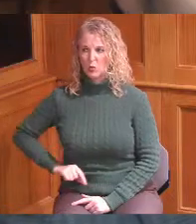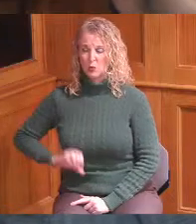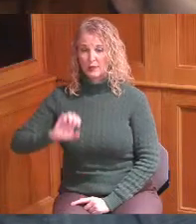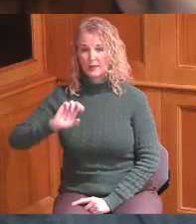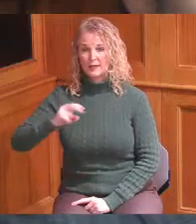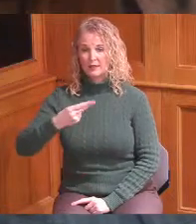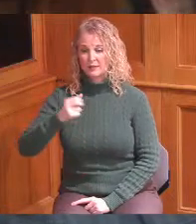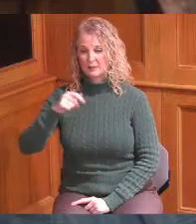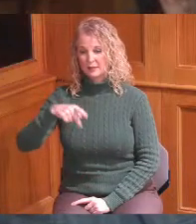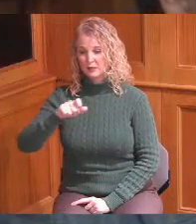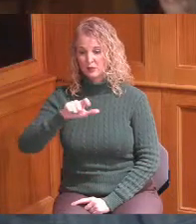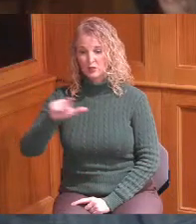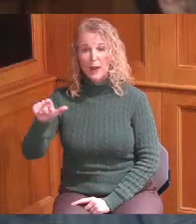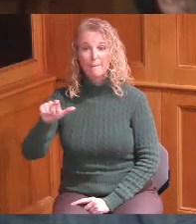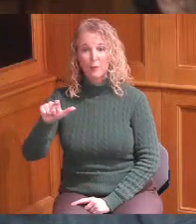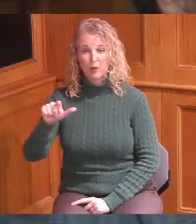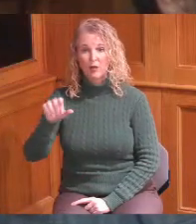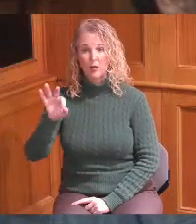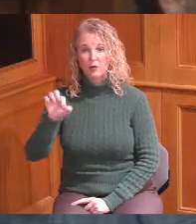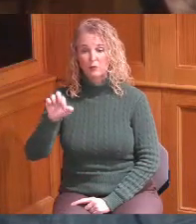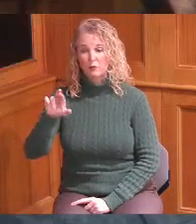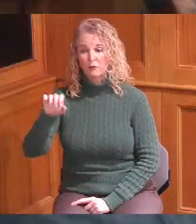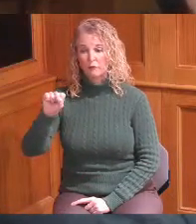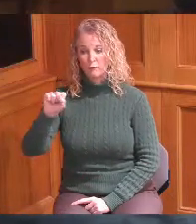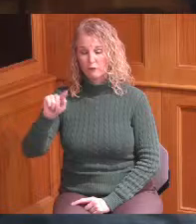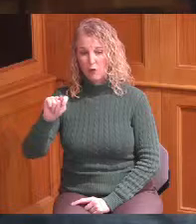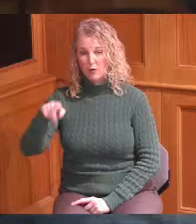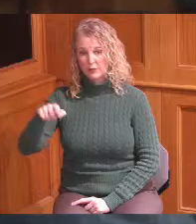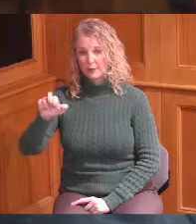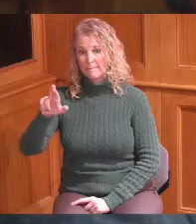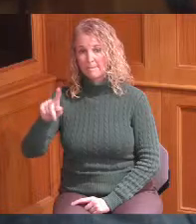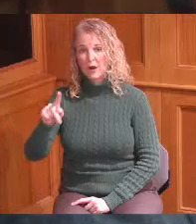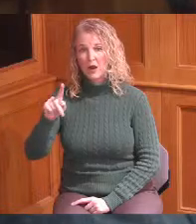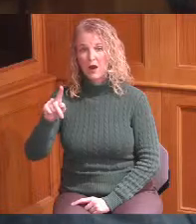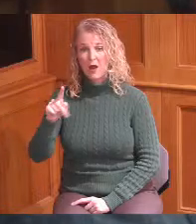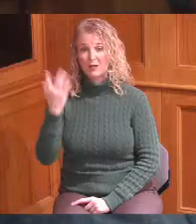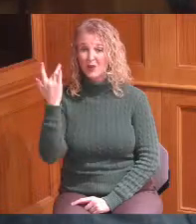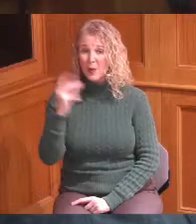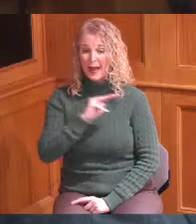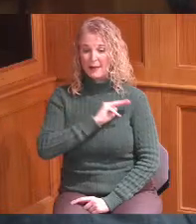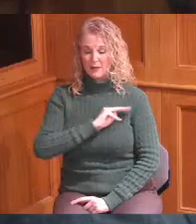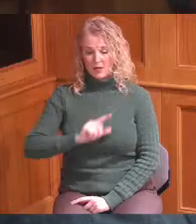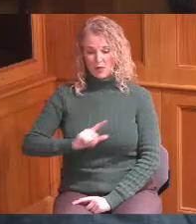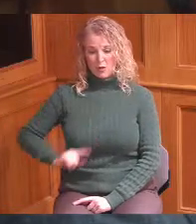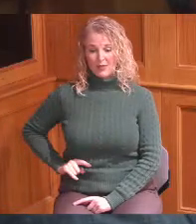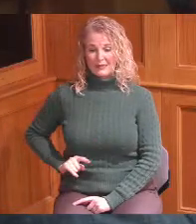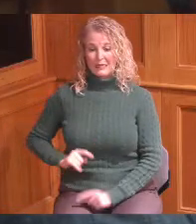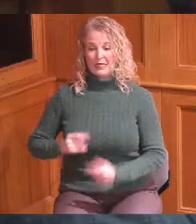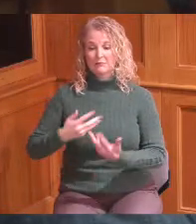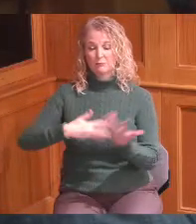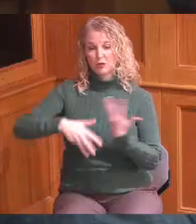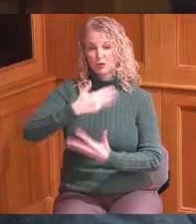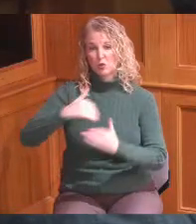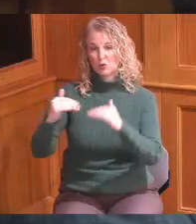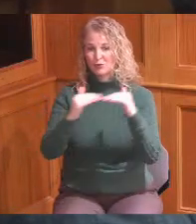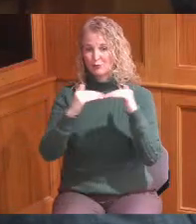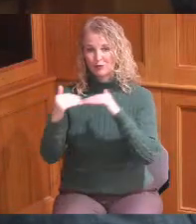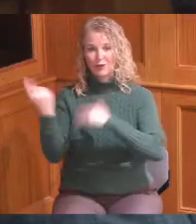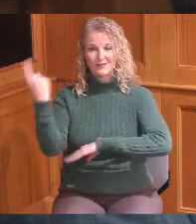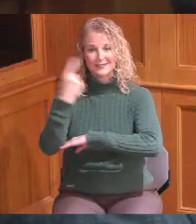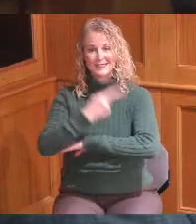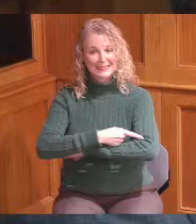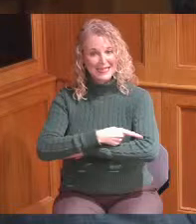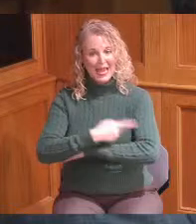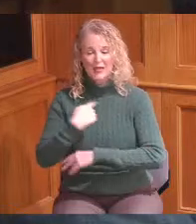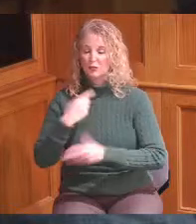Park, and for their Martin Luther King Social Justice Day, and look forward to being in other activities. So